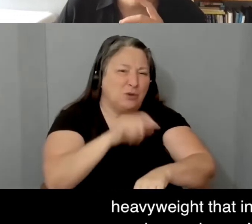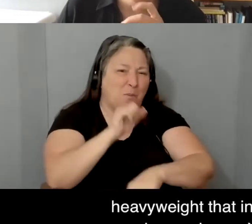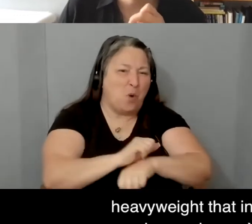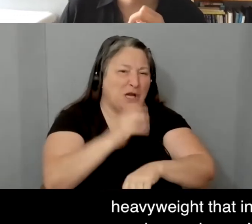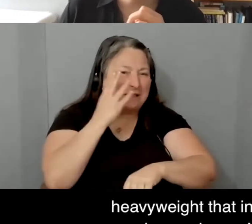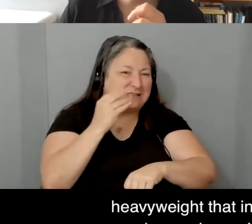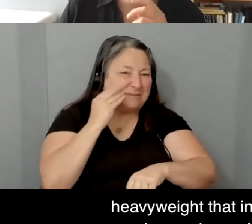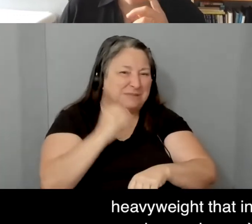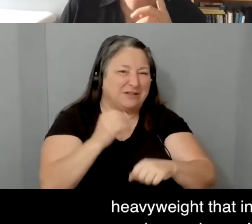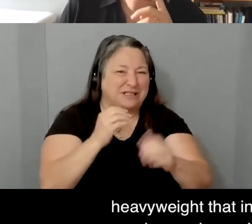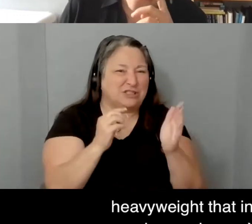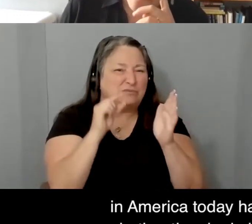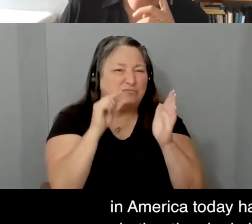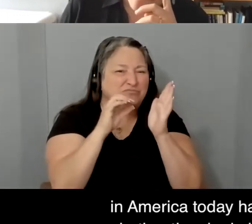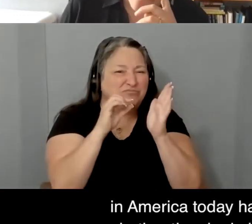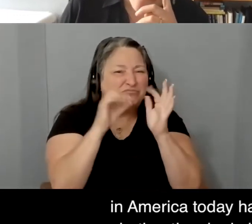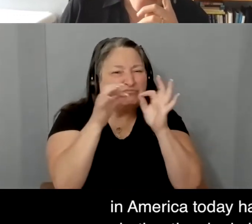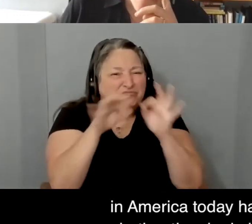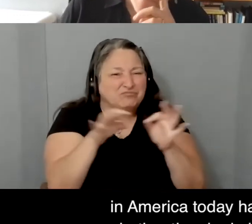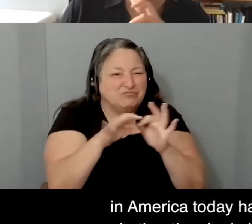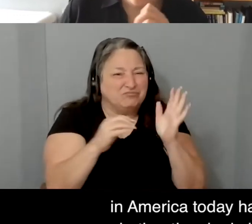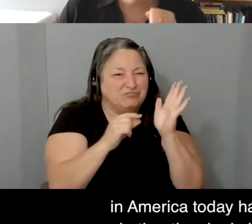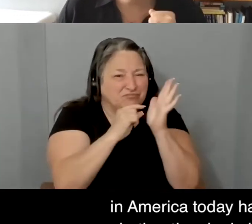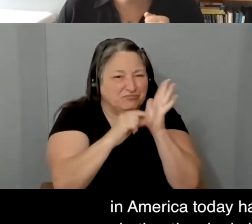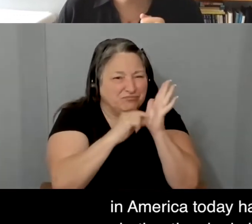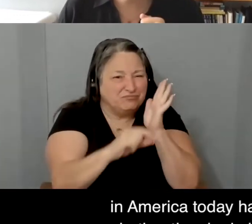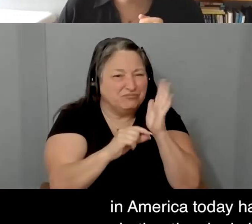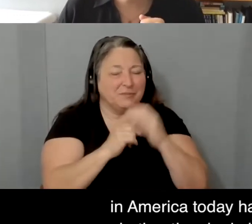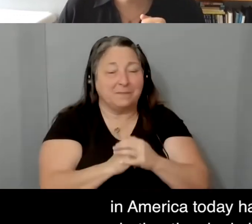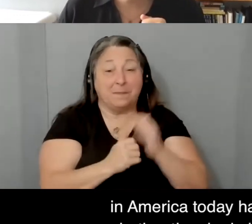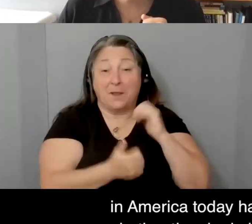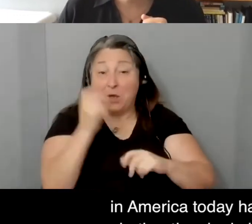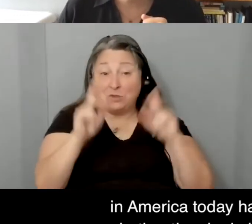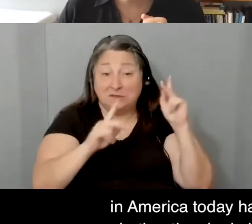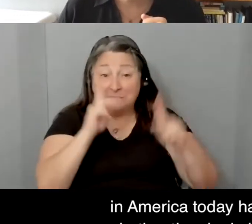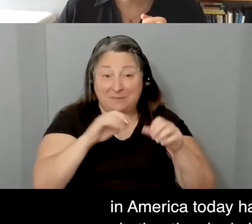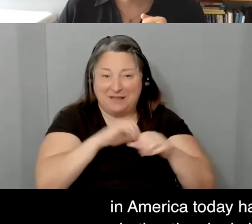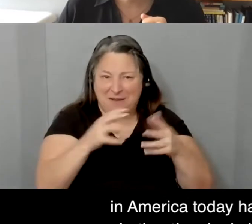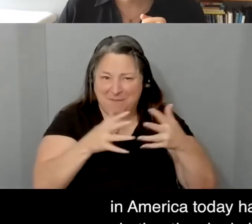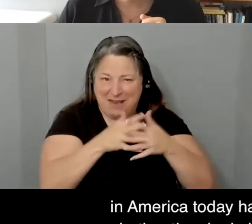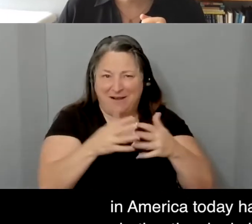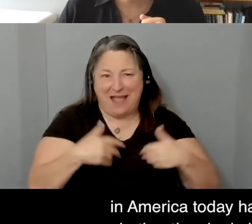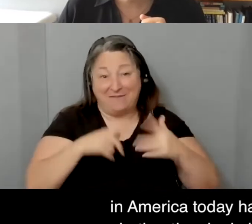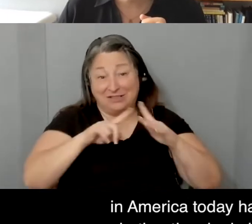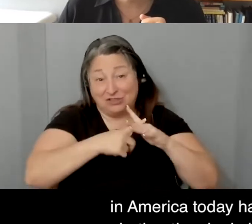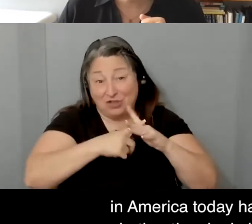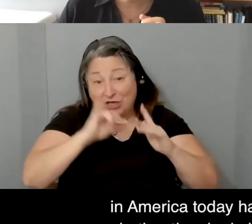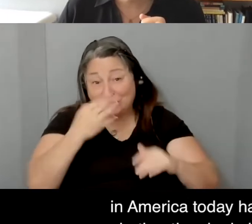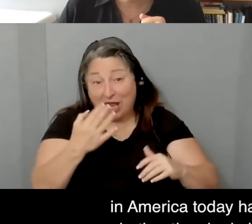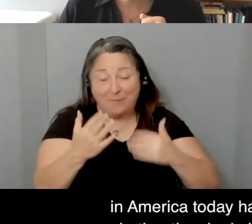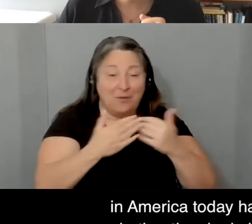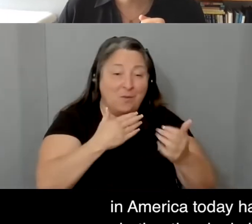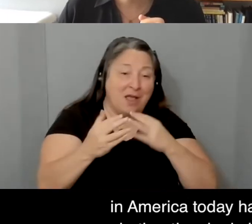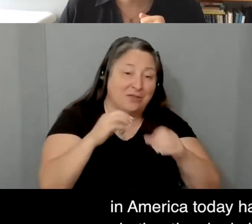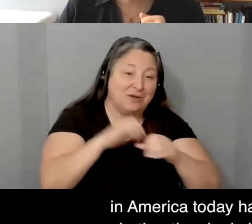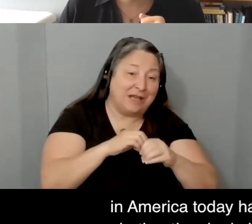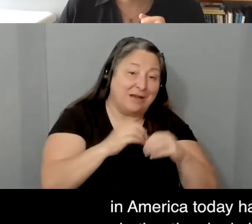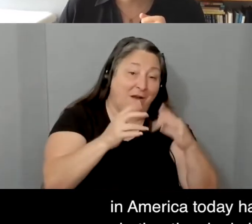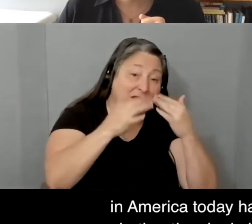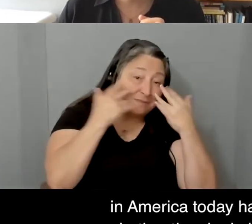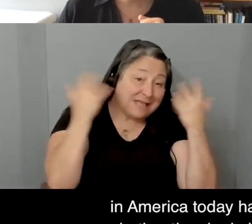think most people in America today have kind of those starter jobs, whether they be in hospitality or